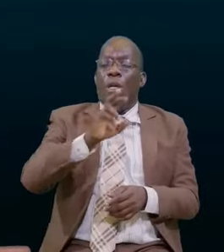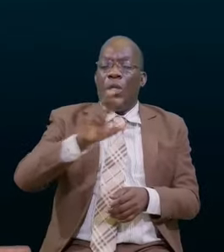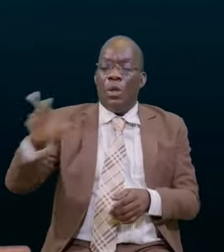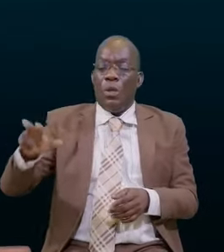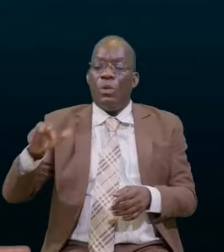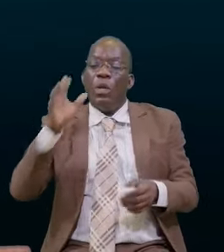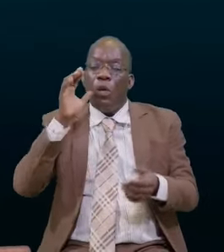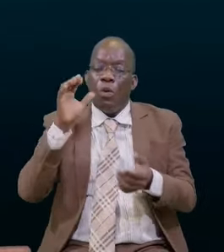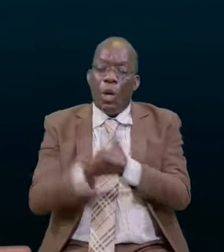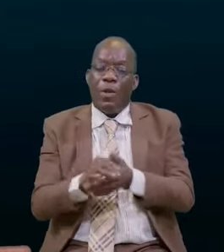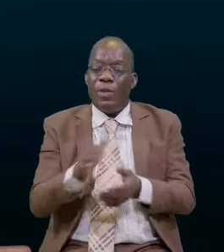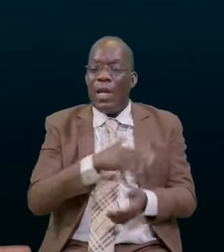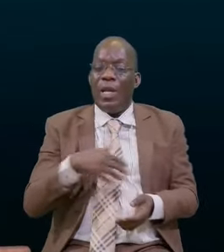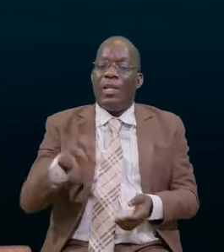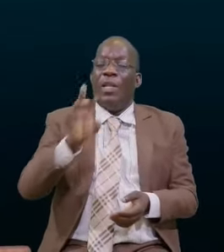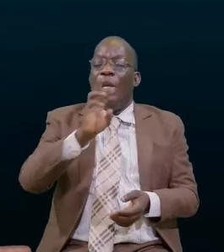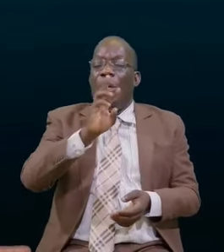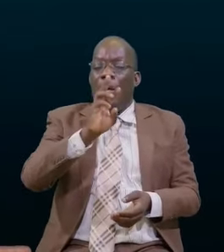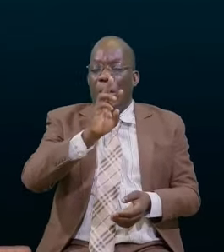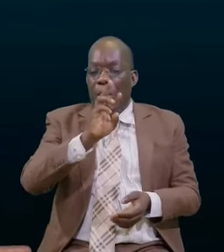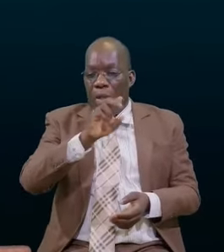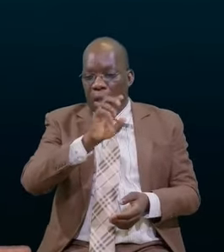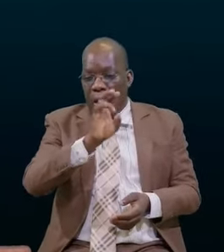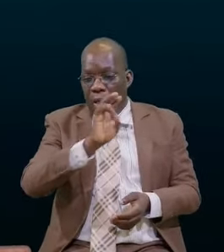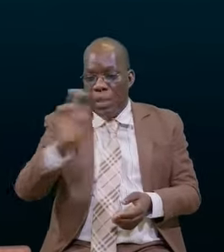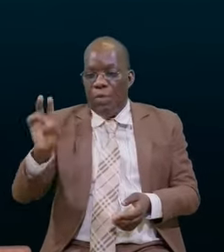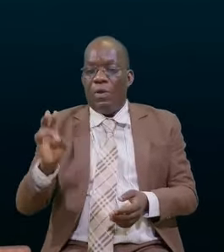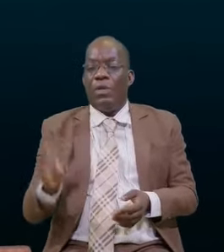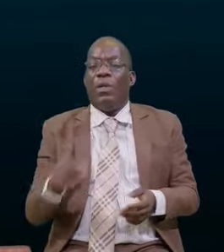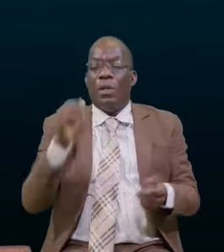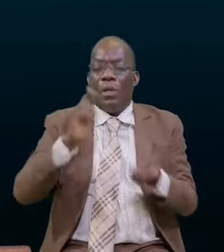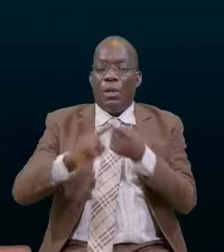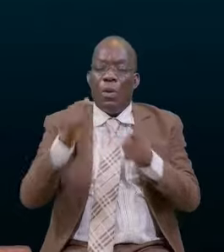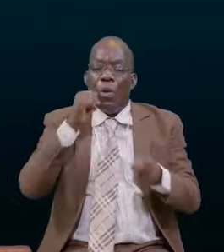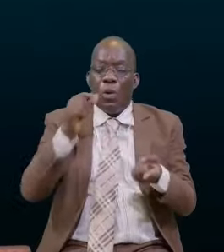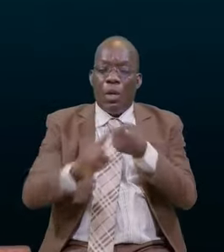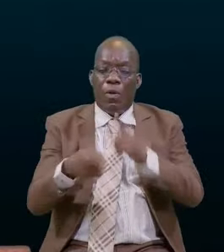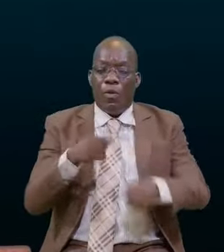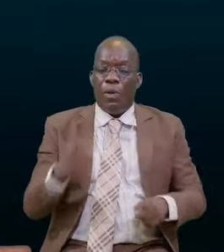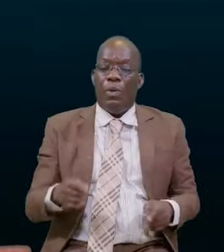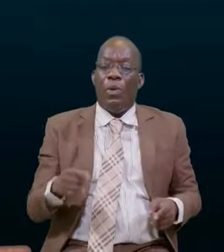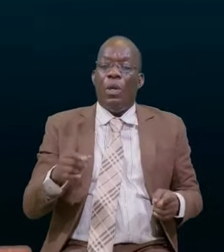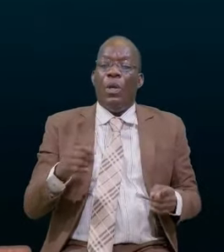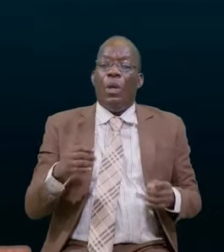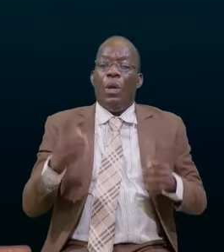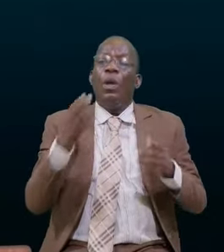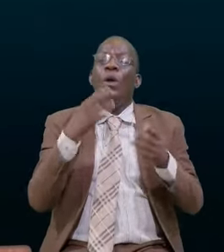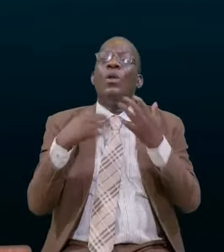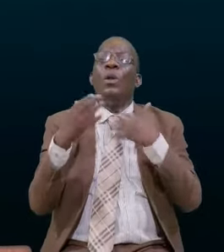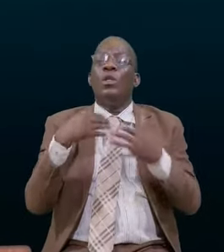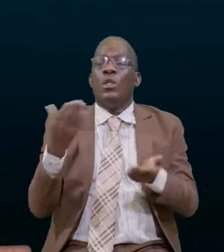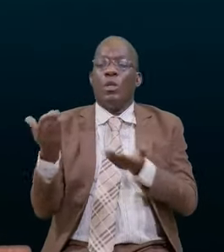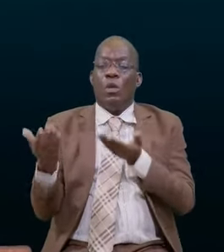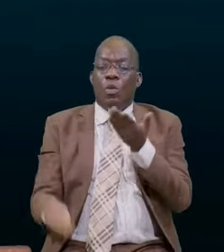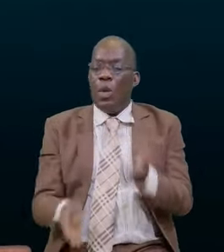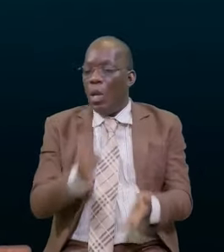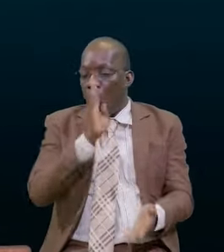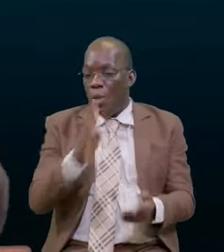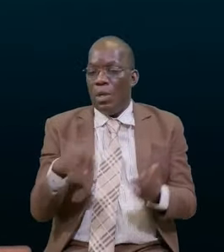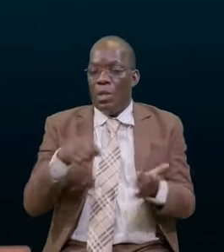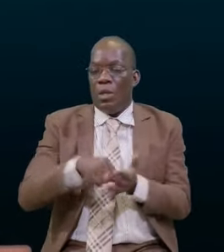life little fleshly lost may also be these little foxes little fleshly